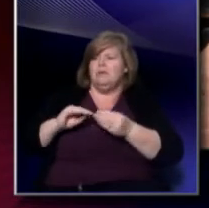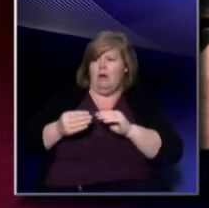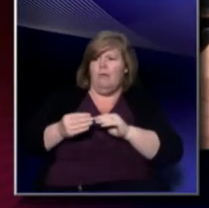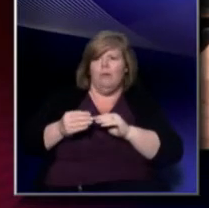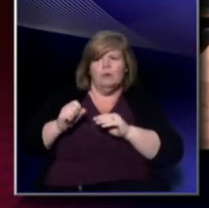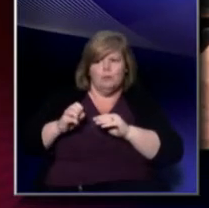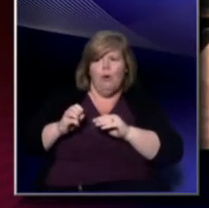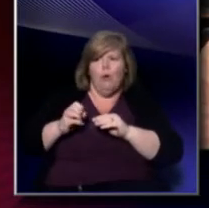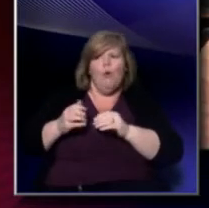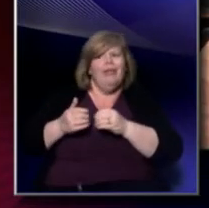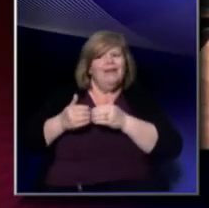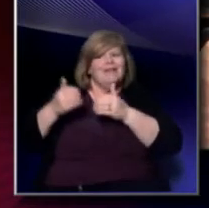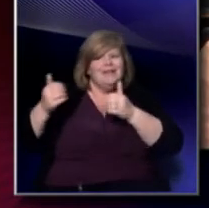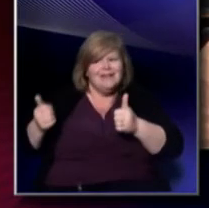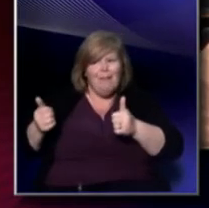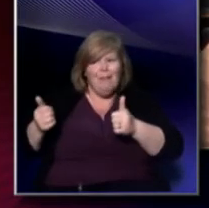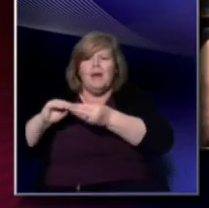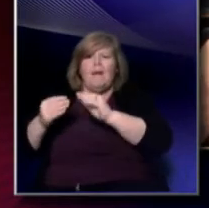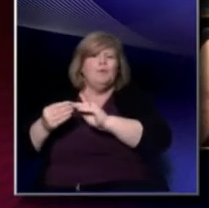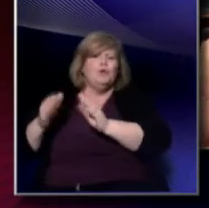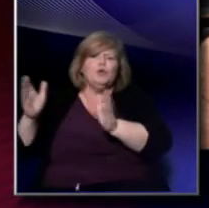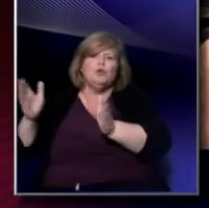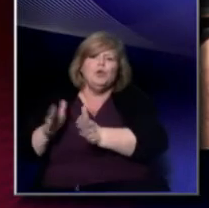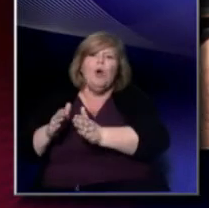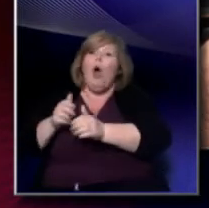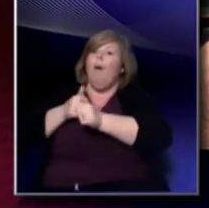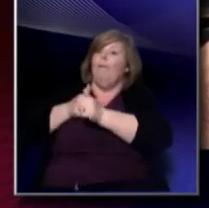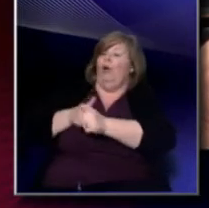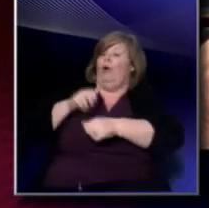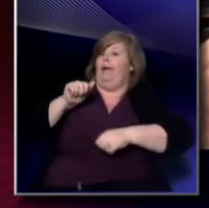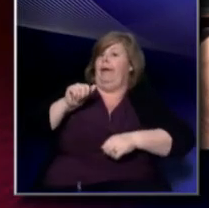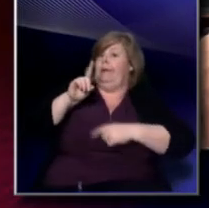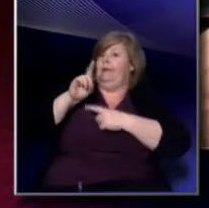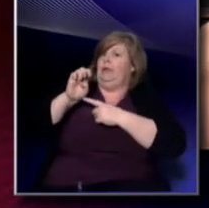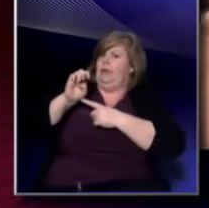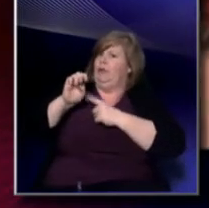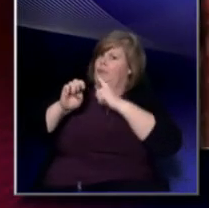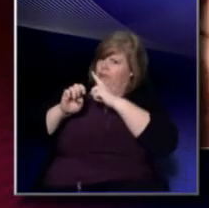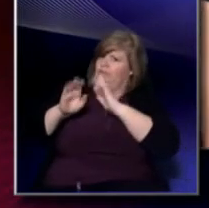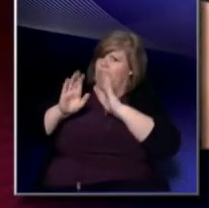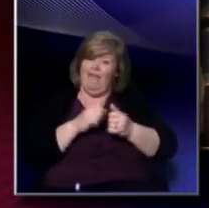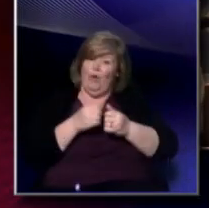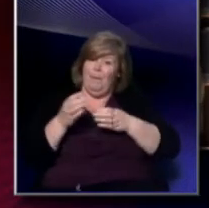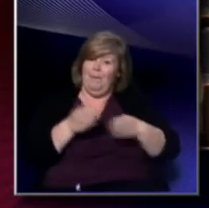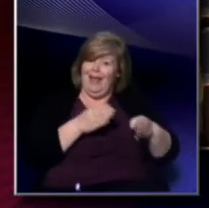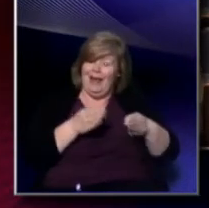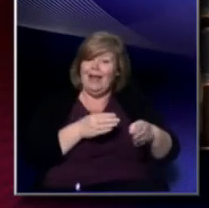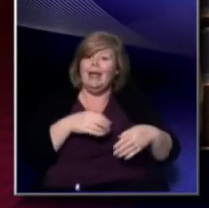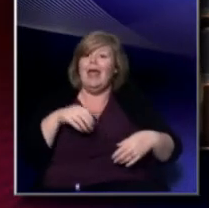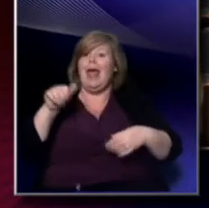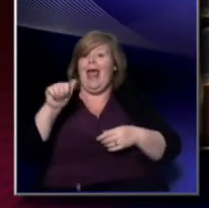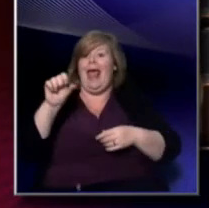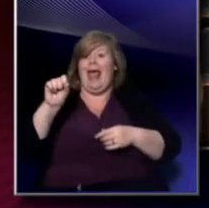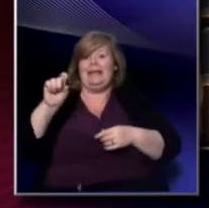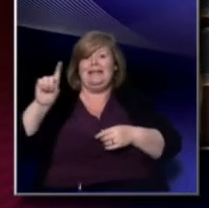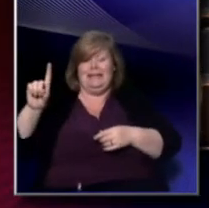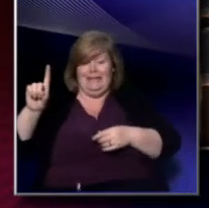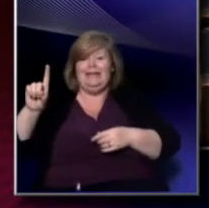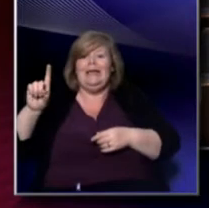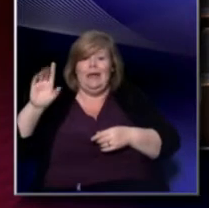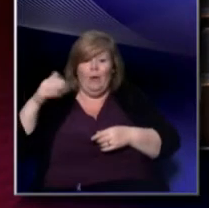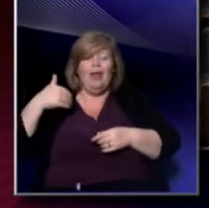all considered separate entities. Okay. BE, not our call. Right. Understood. And when we're talking, and we're writing another planning